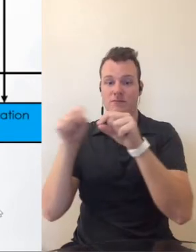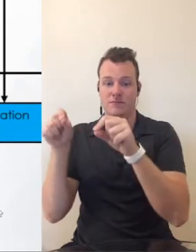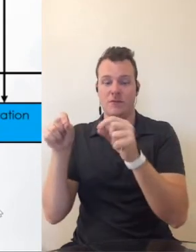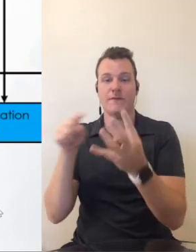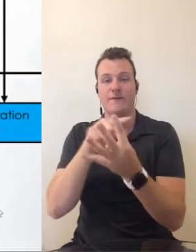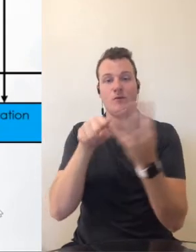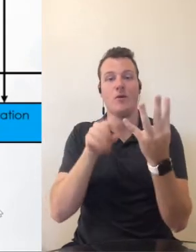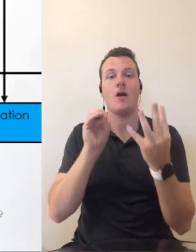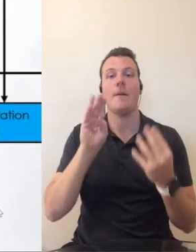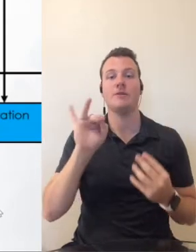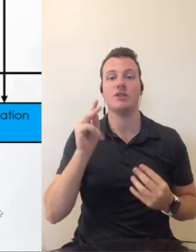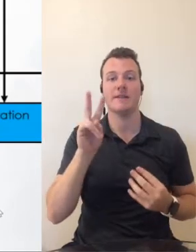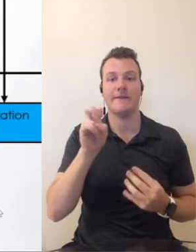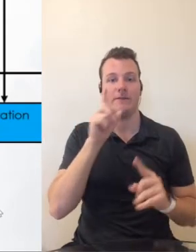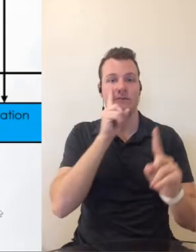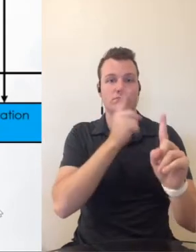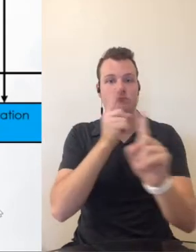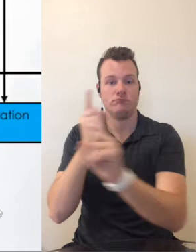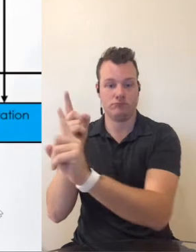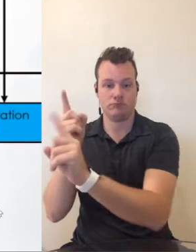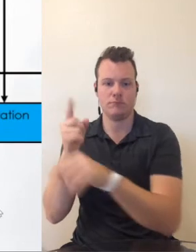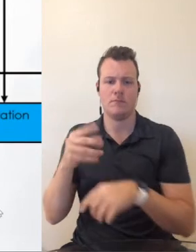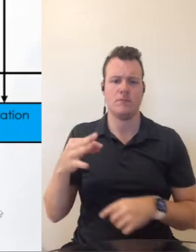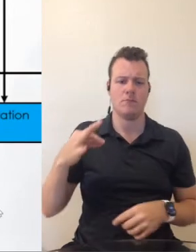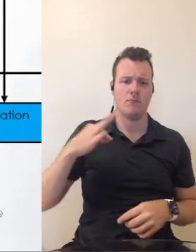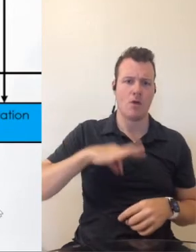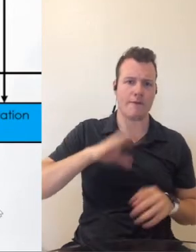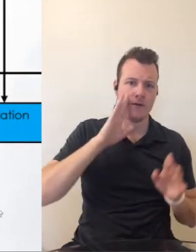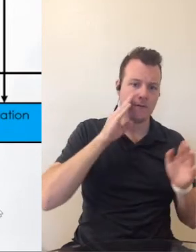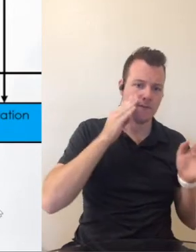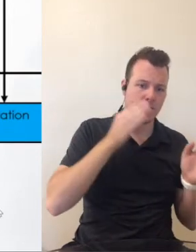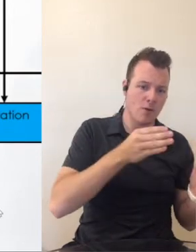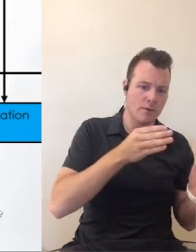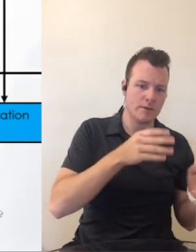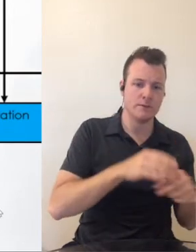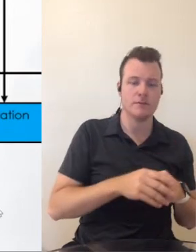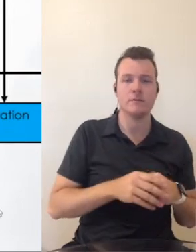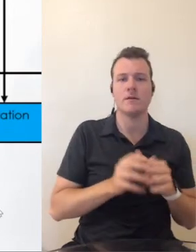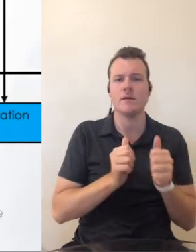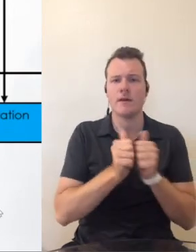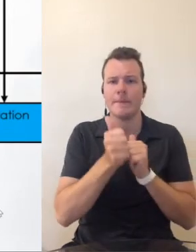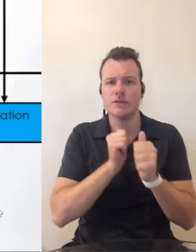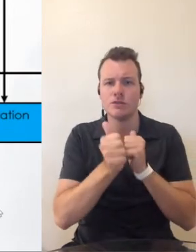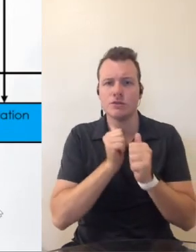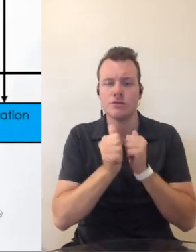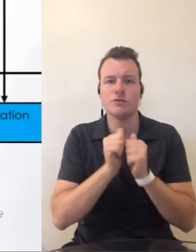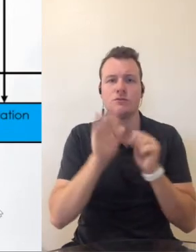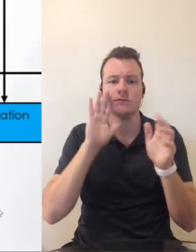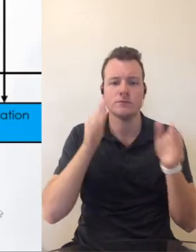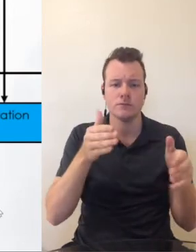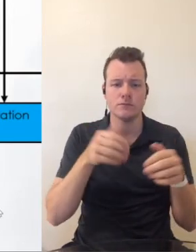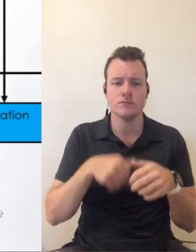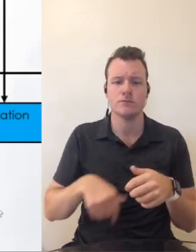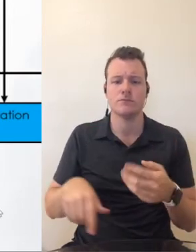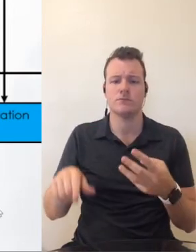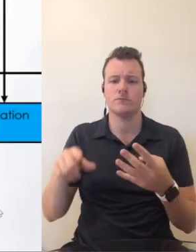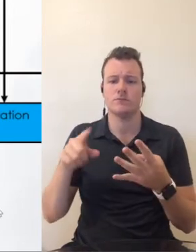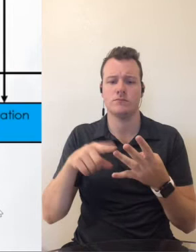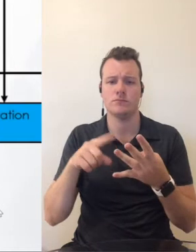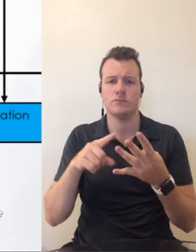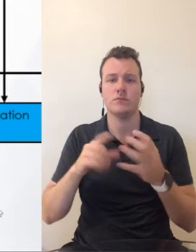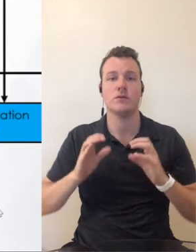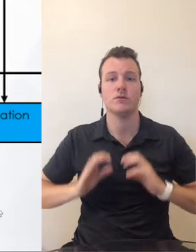objectives that are available. The first is profit-oriented. The second is competition-oriented. The third